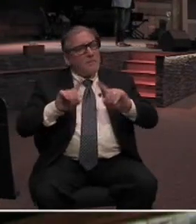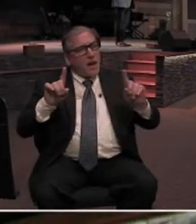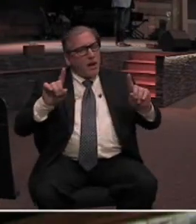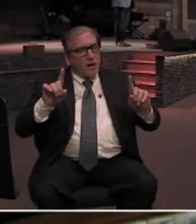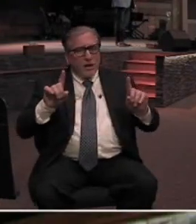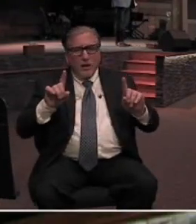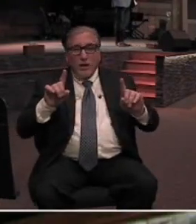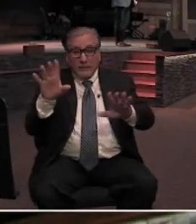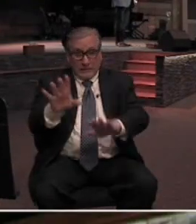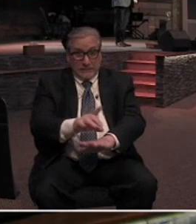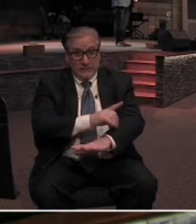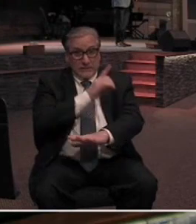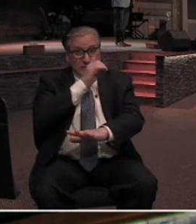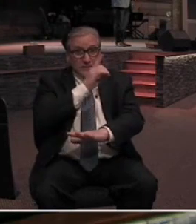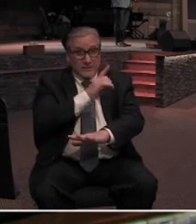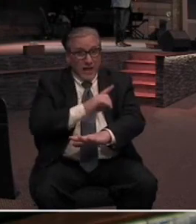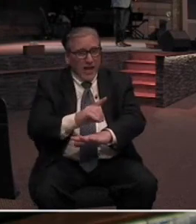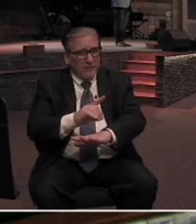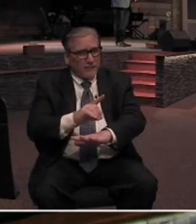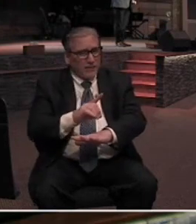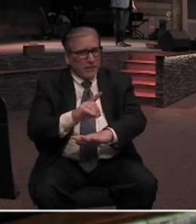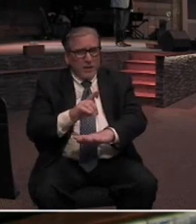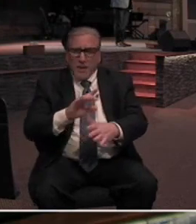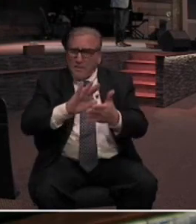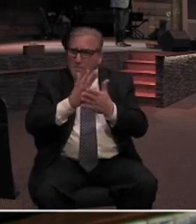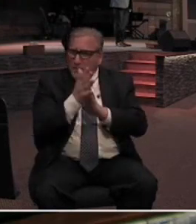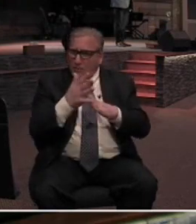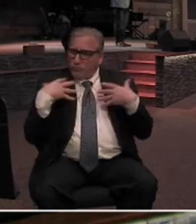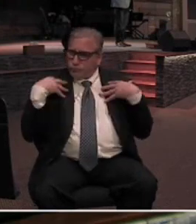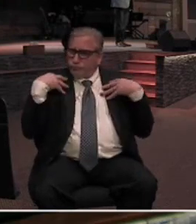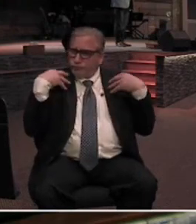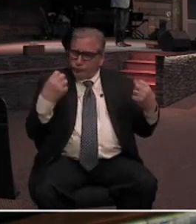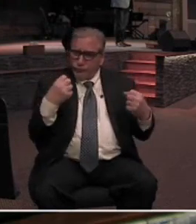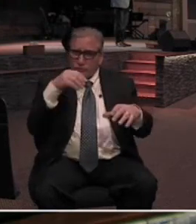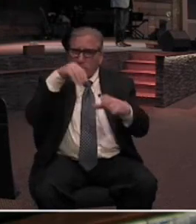David got courageous in the Lord.